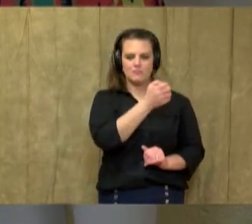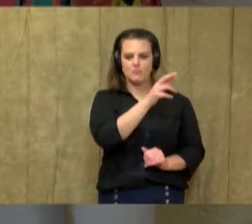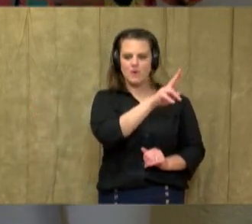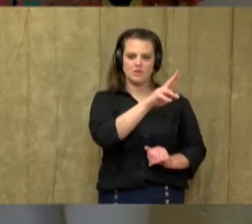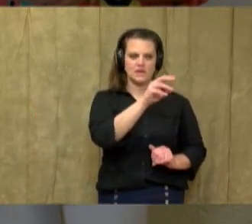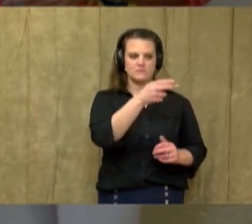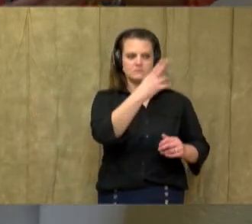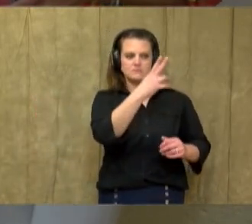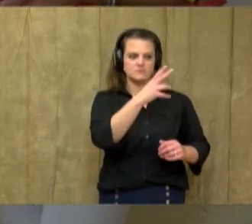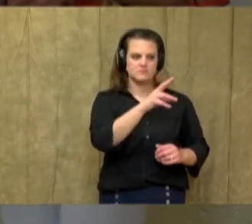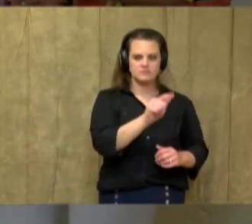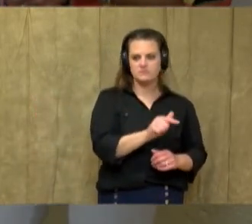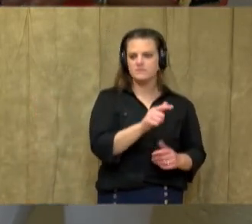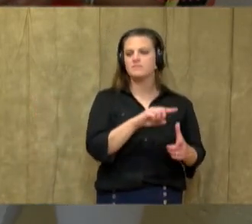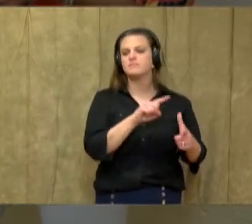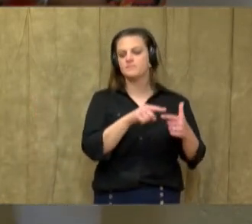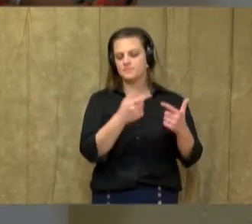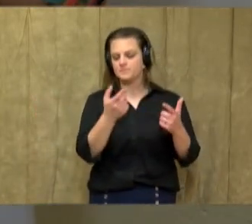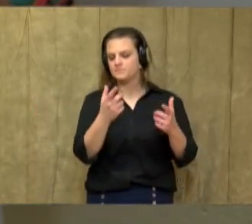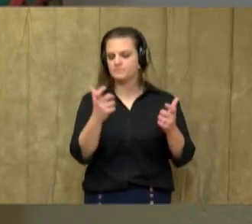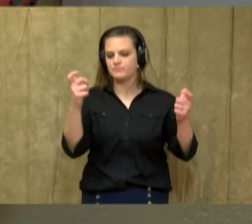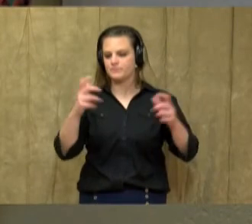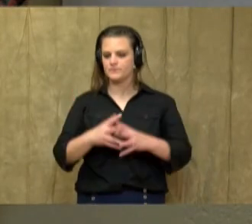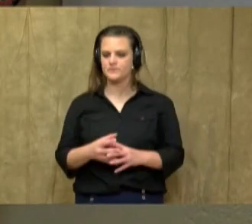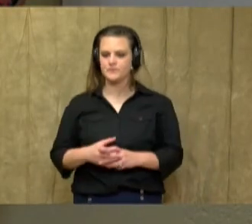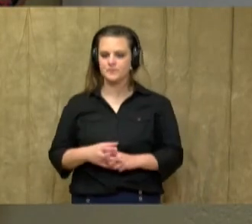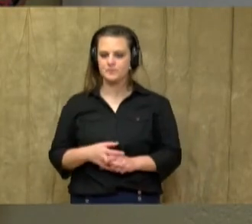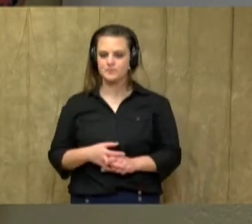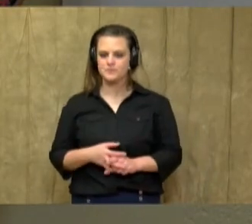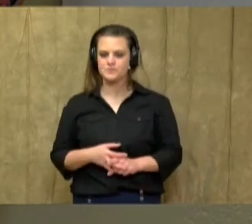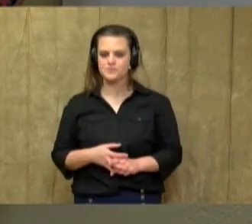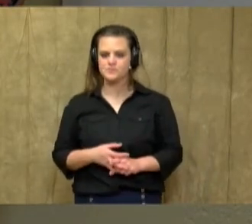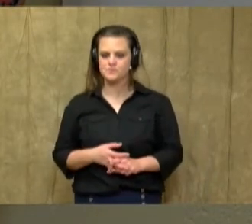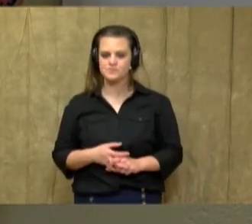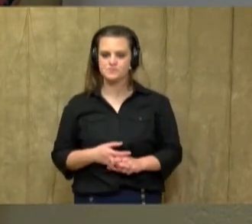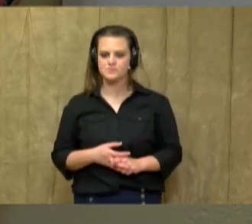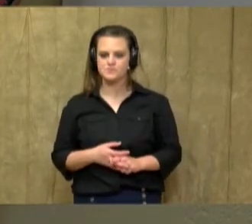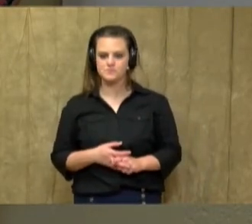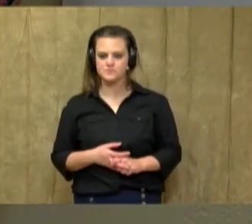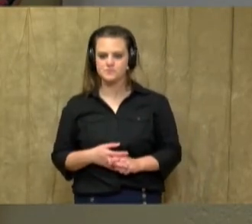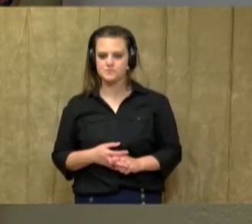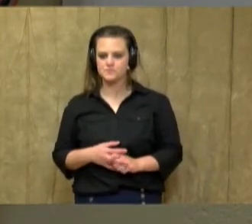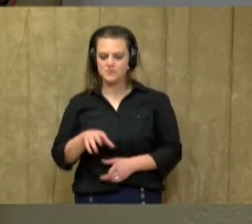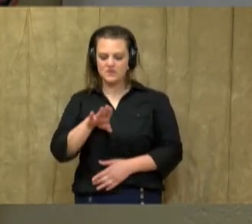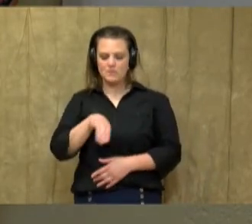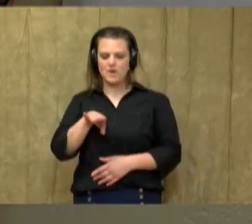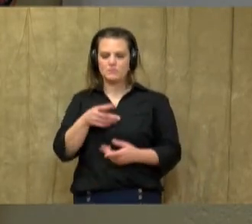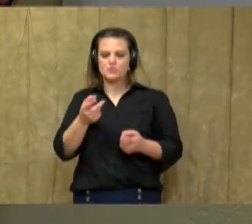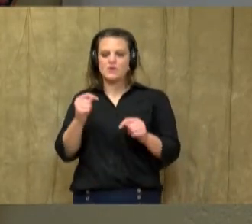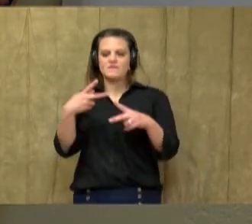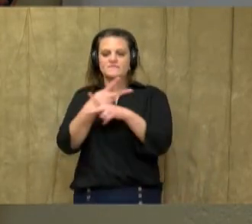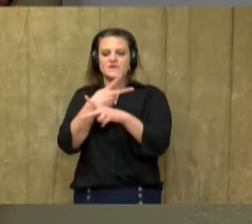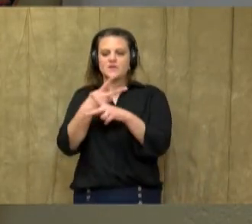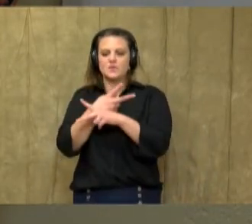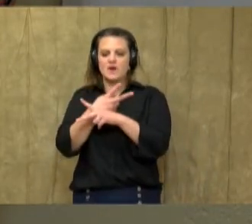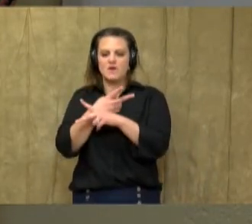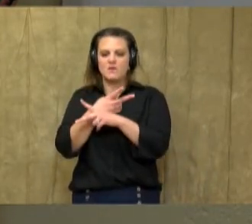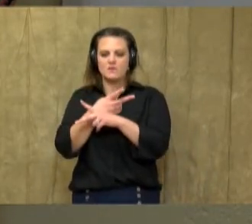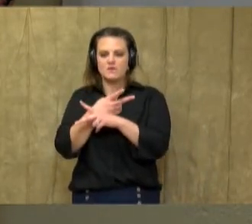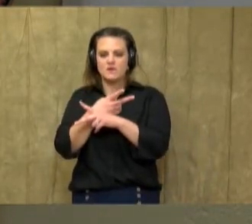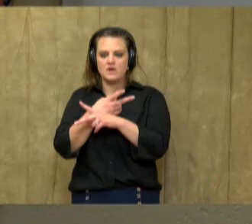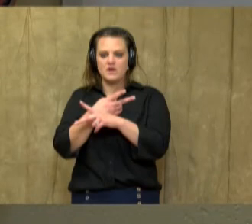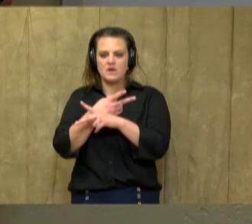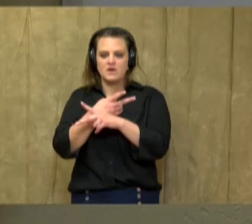than denominator. All right, let's look here and let's try to figure out what 2 fractions were used